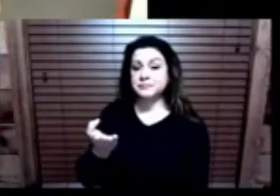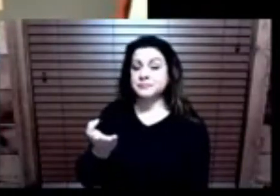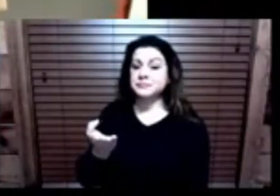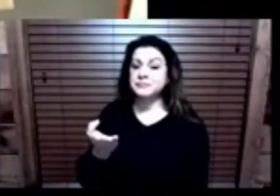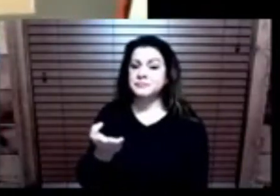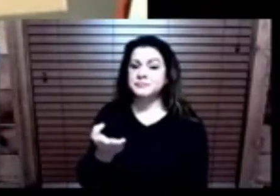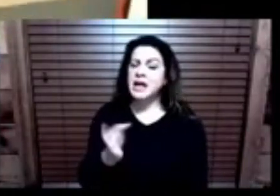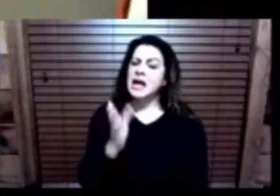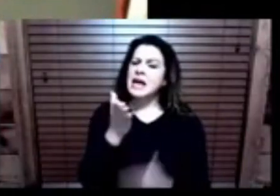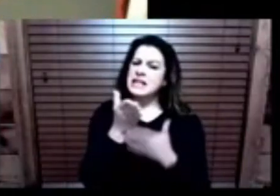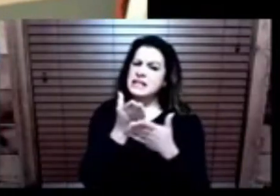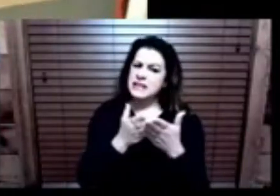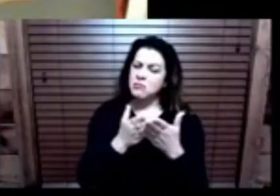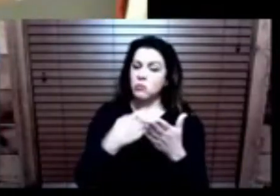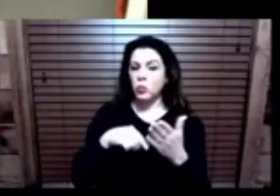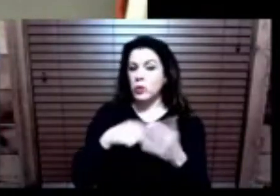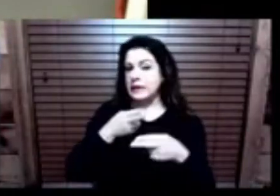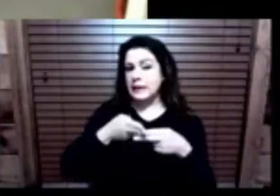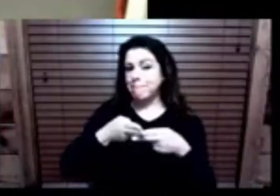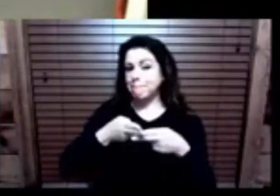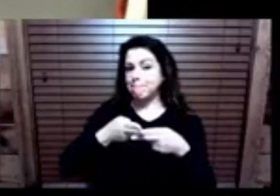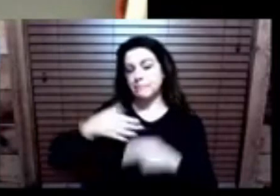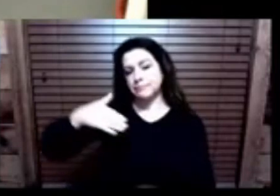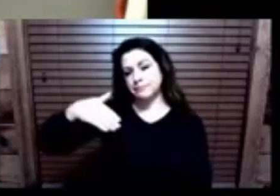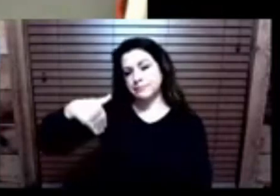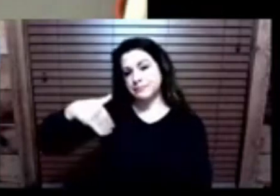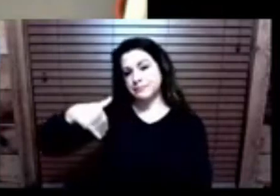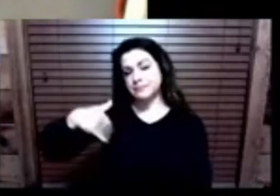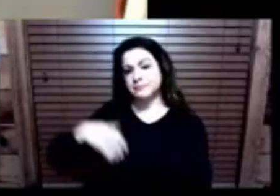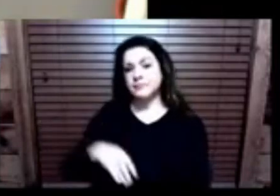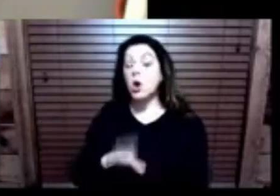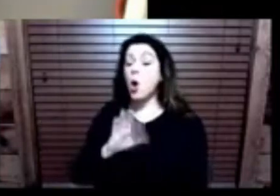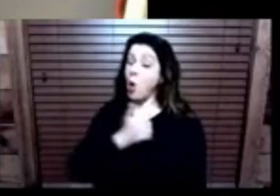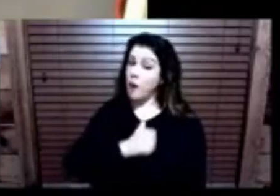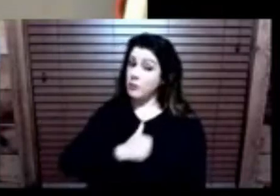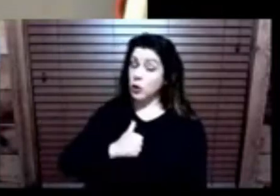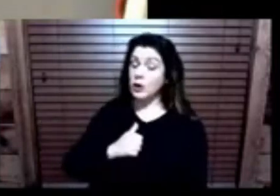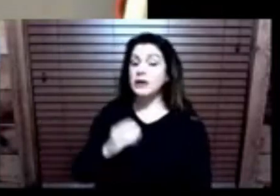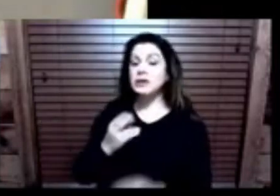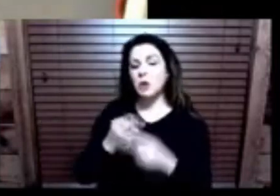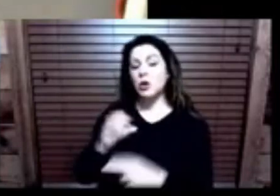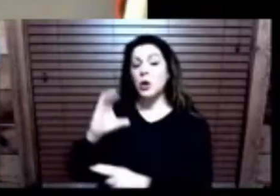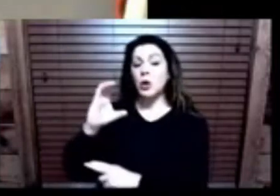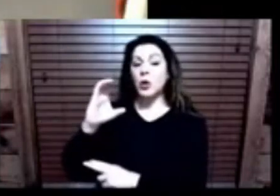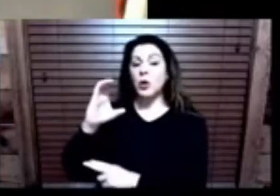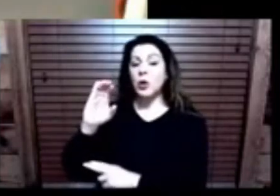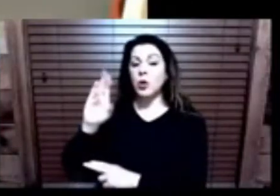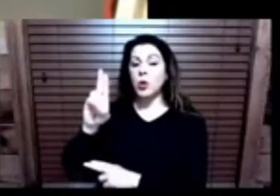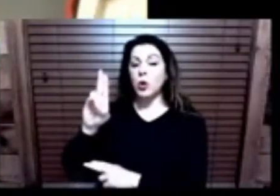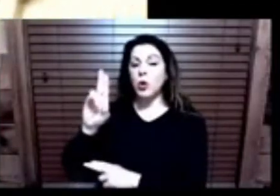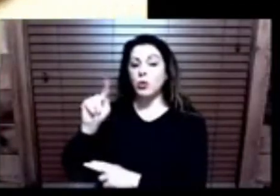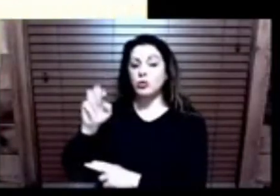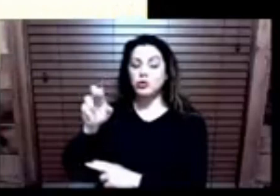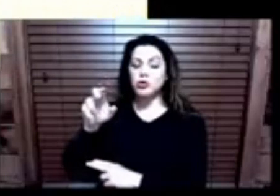Some of these we haven't named yet. Sure. Culture Vulture, that's it. But you're in the studio every day